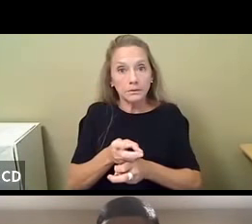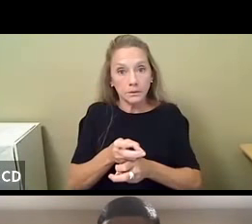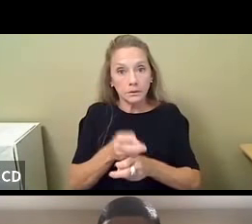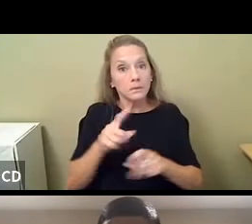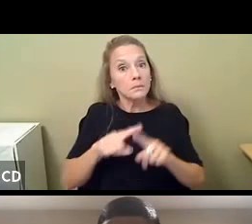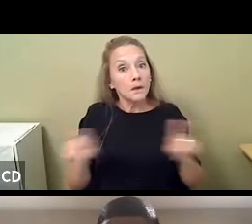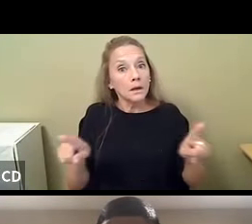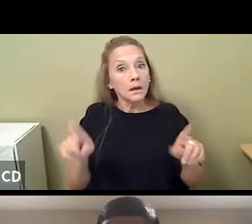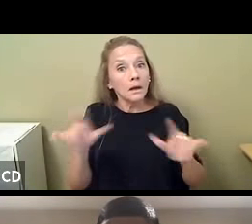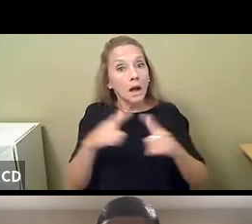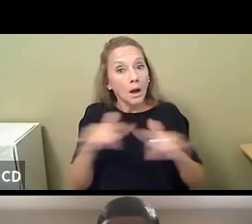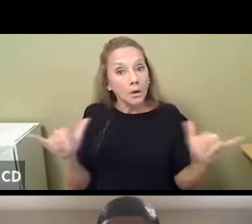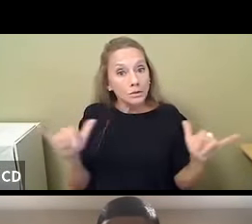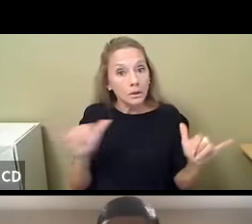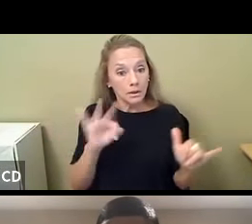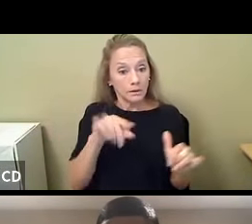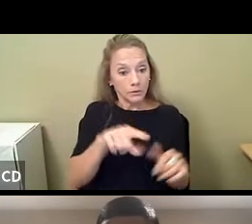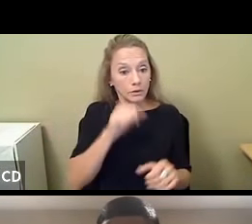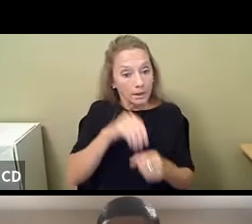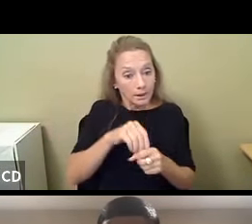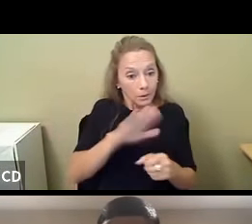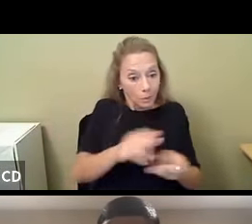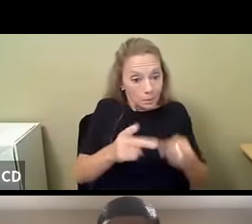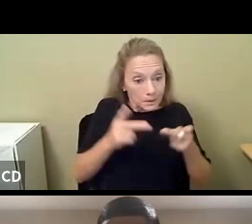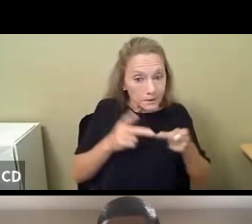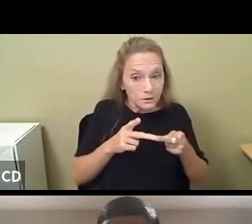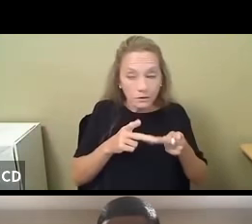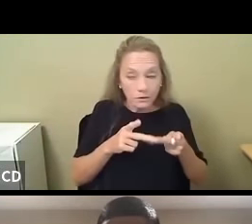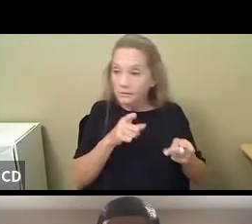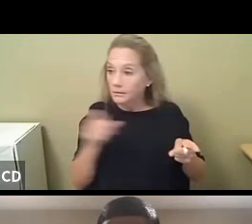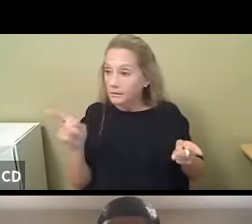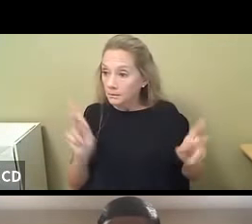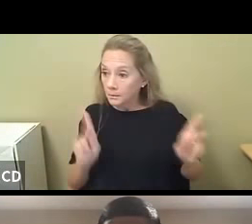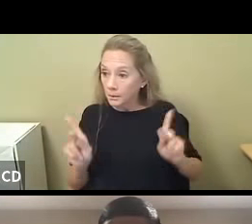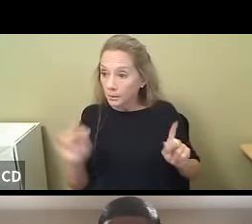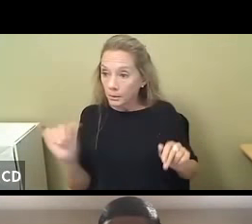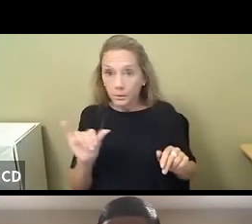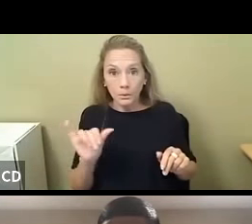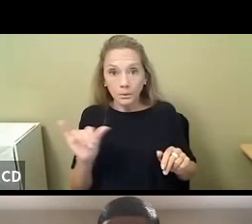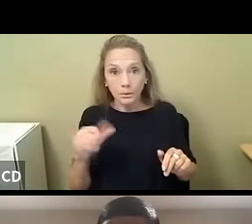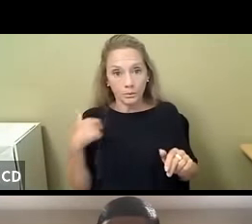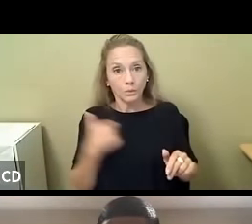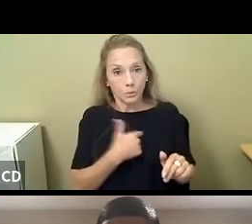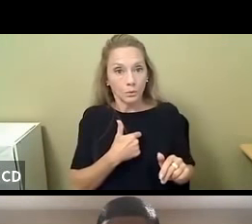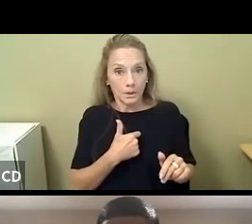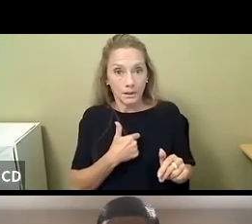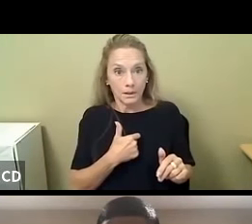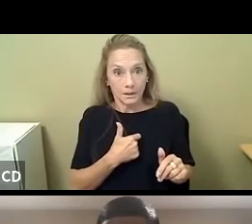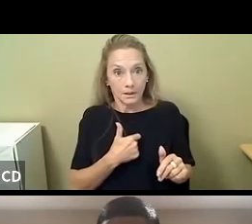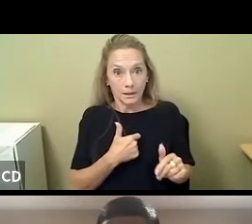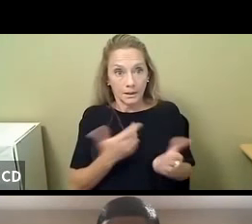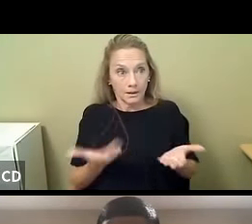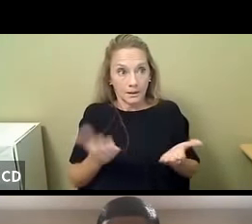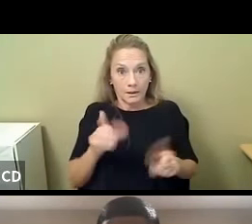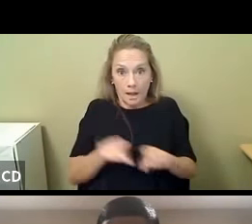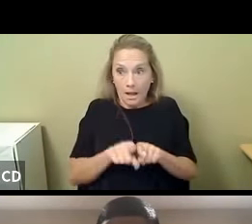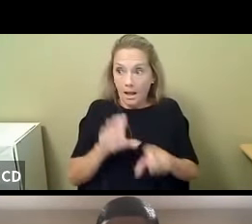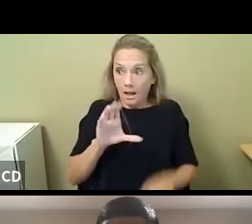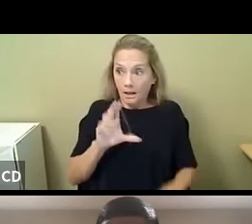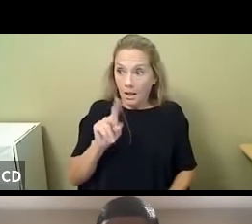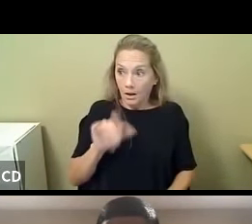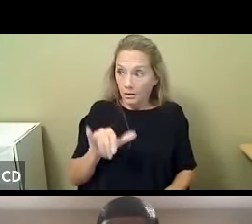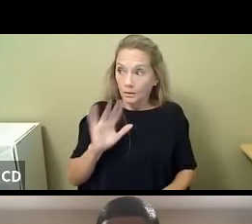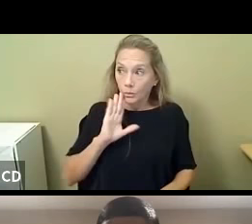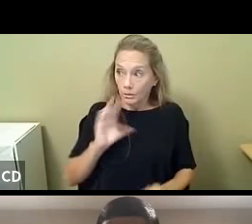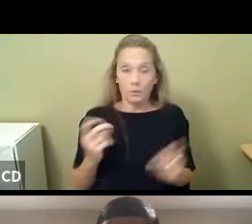think that if you weren't in the position that you were, and the people weren't in the position that they are, that we will, as the county, would be in much worse